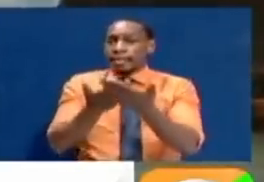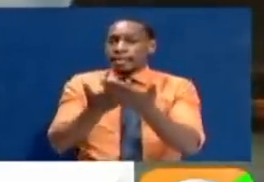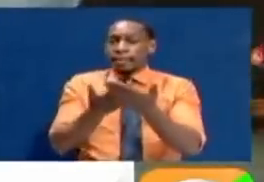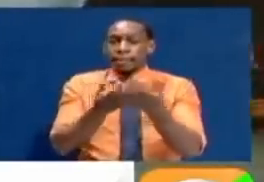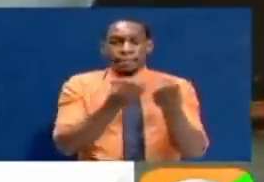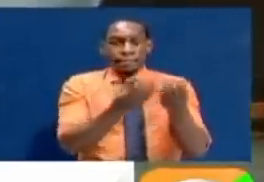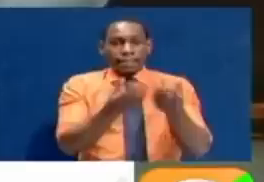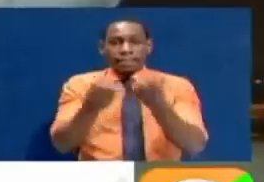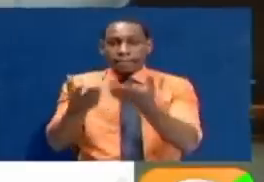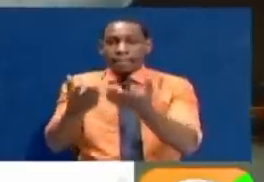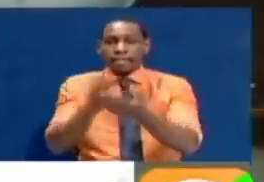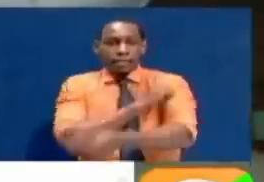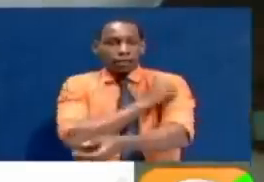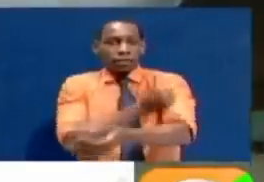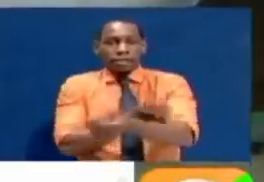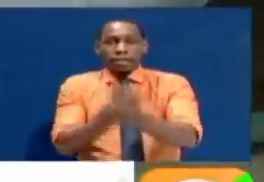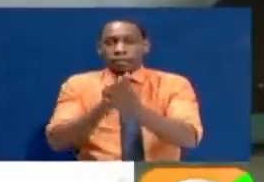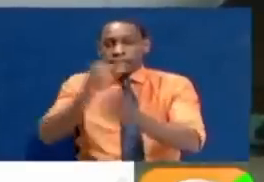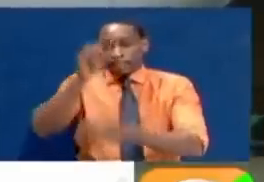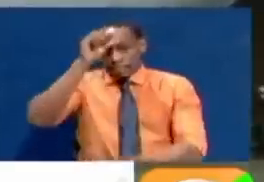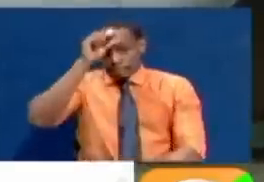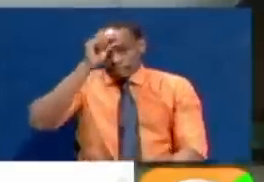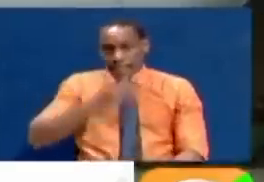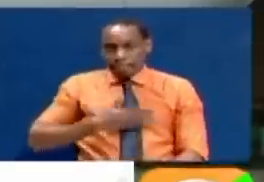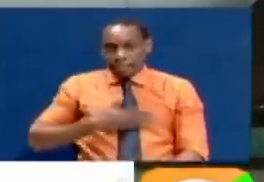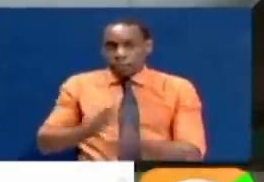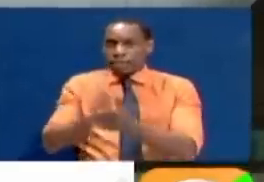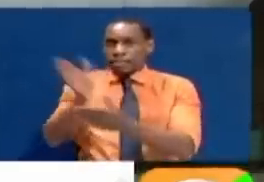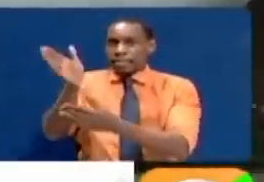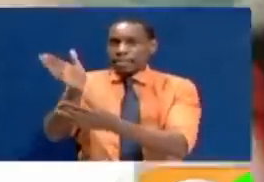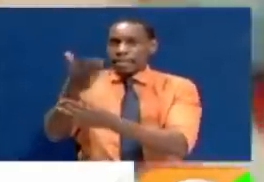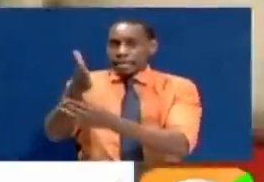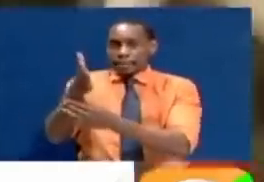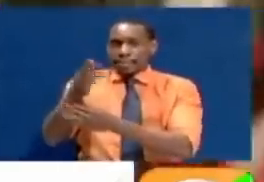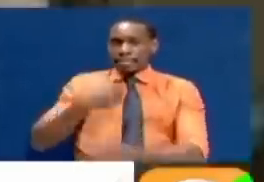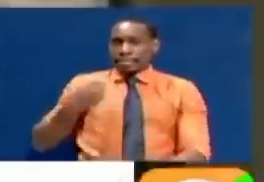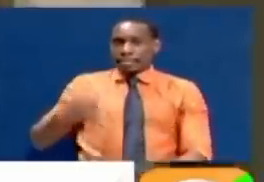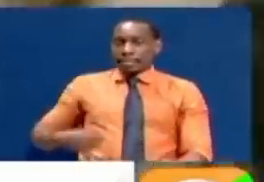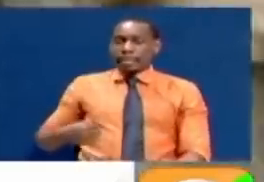many authorities, our government, and the embassy in Beijing